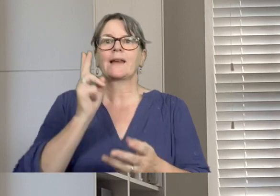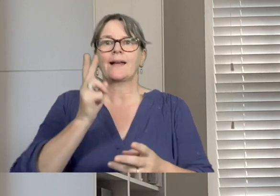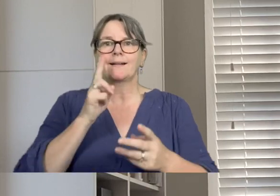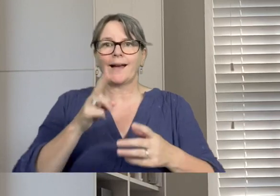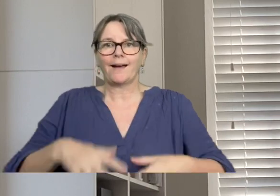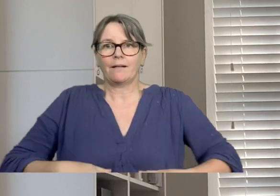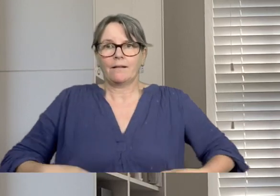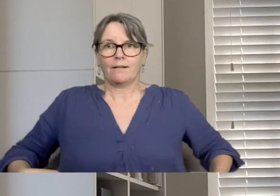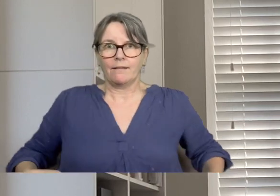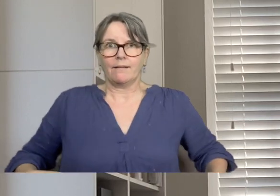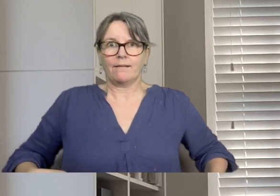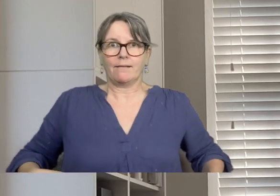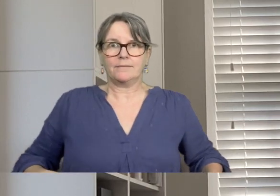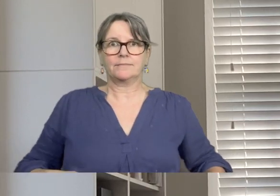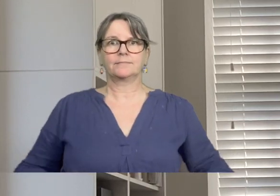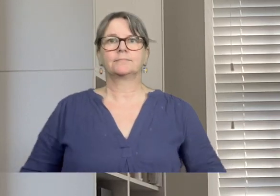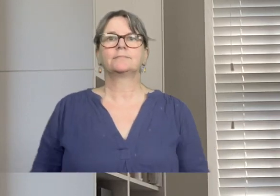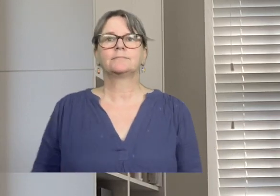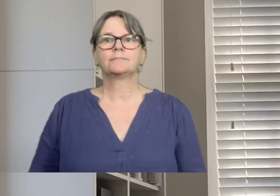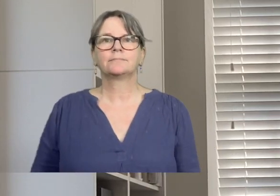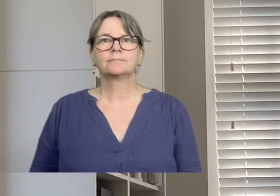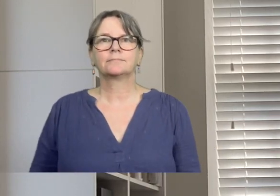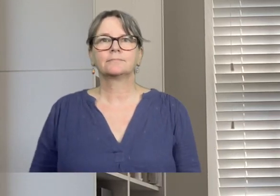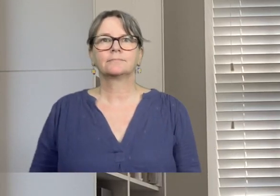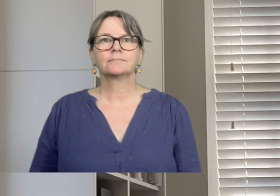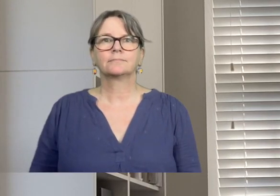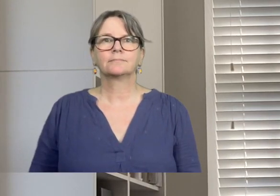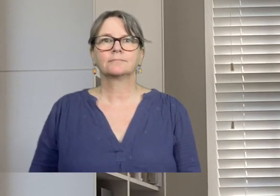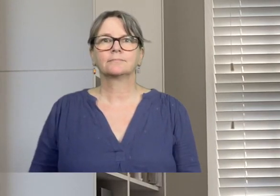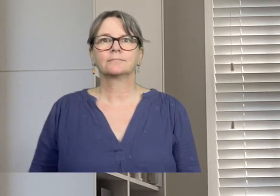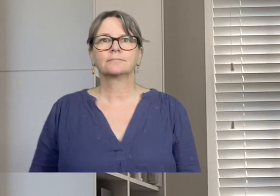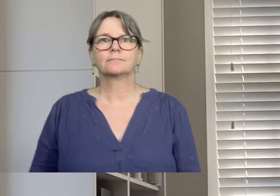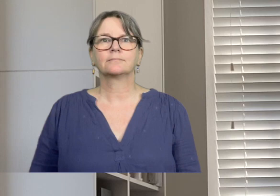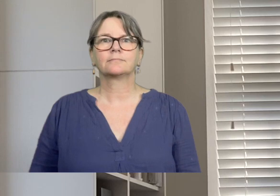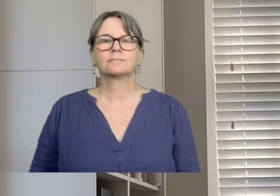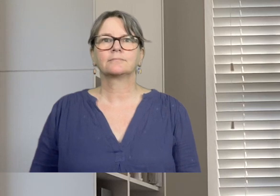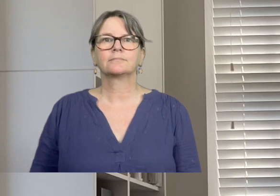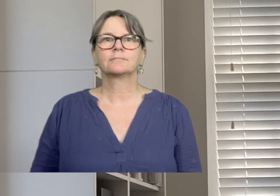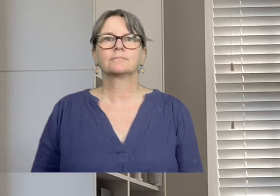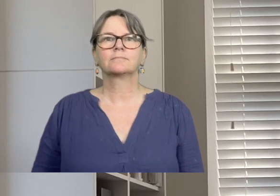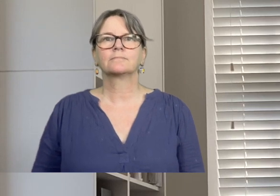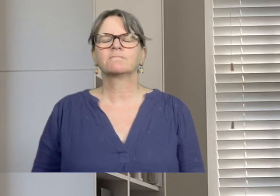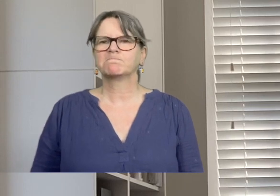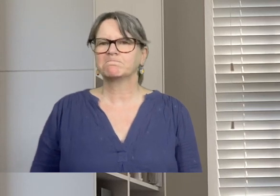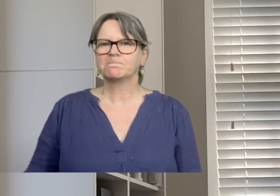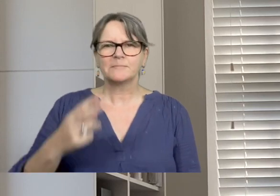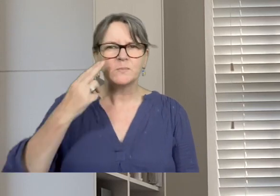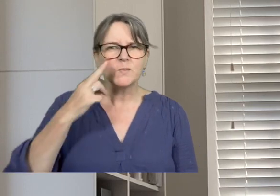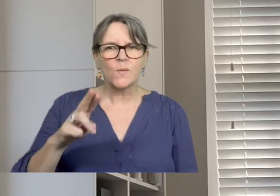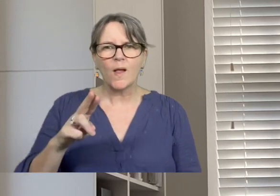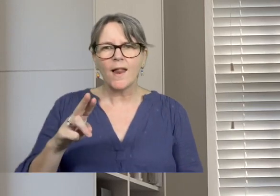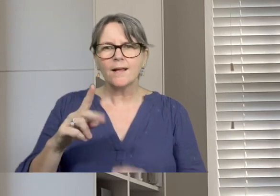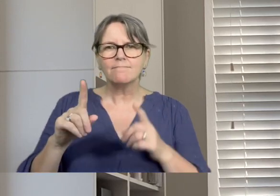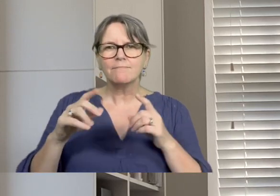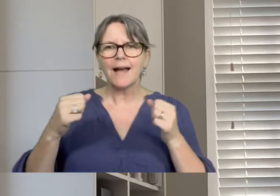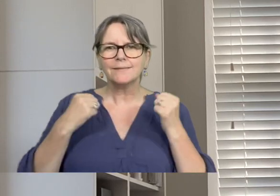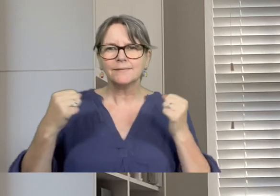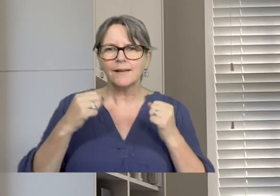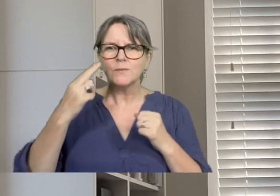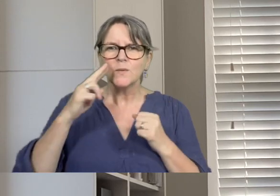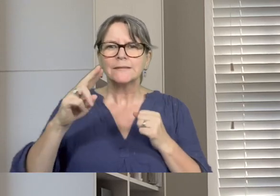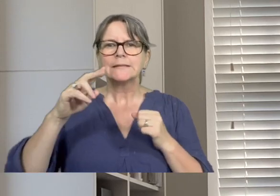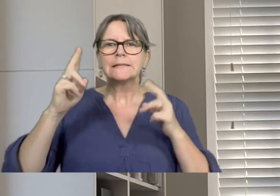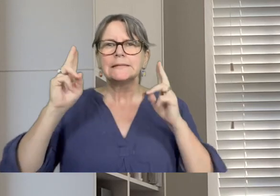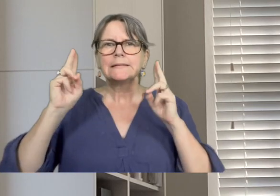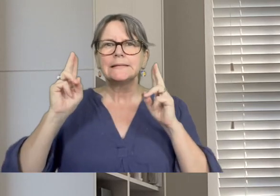do a little bit of another abdominal series. We're going to do a little bit of some classic, and then we're going to do a little bit of dead bug. And the dead bug, I can give